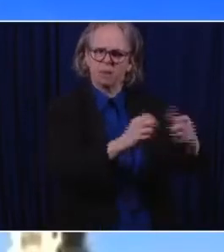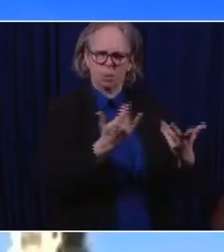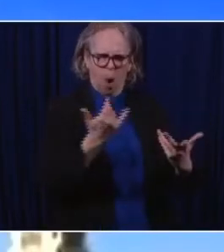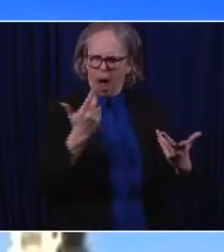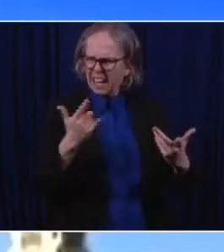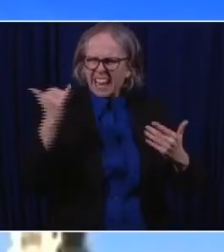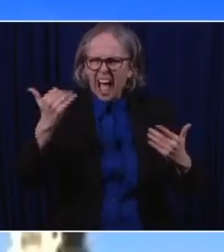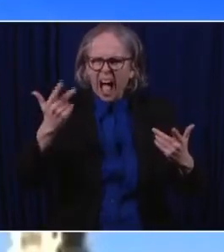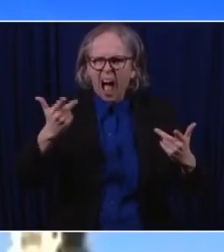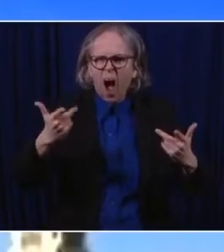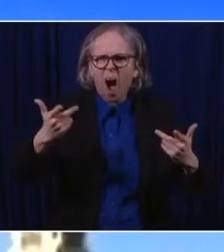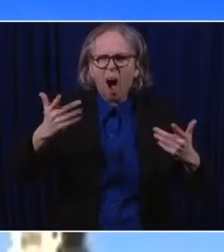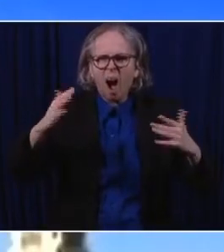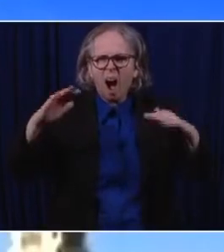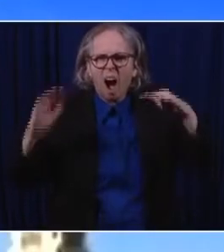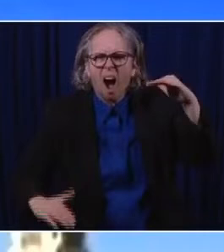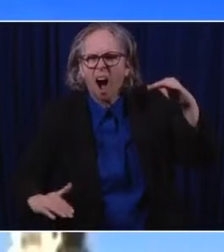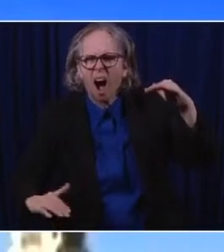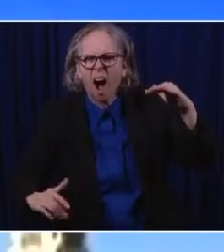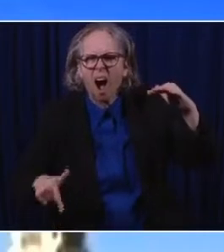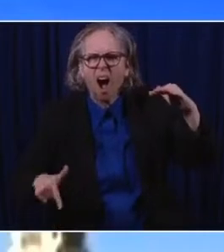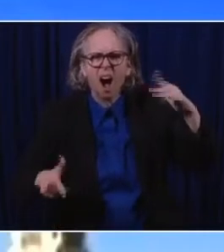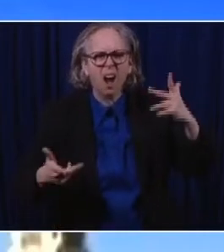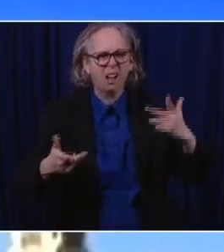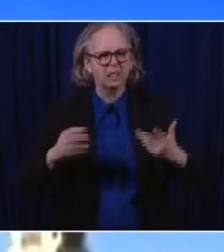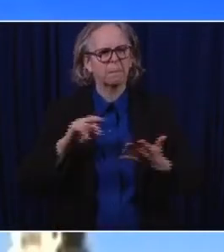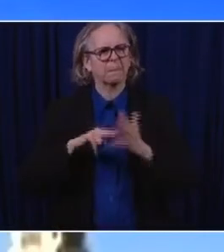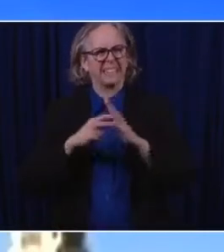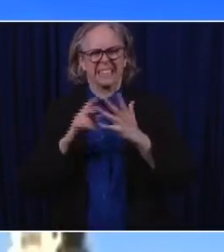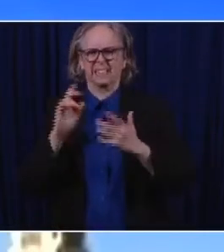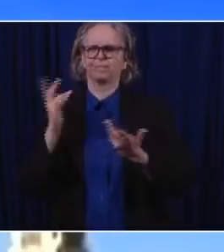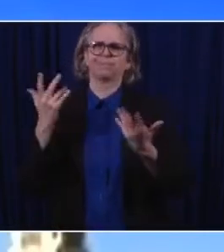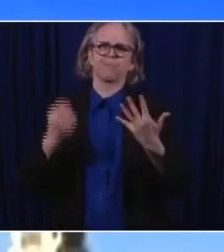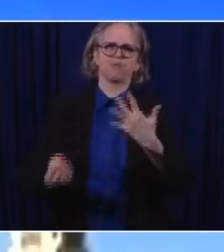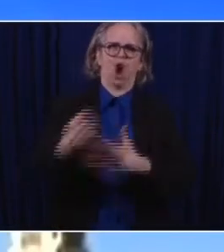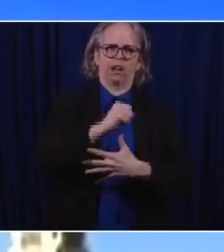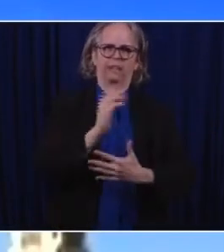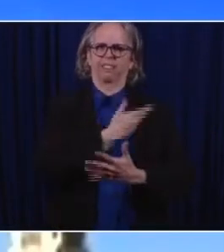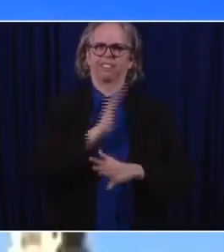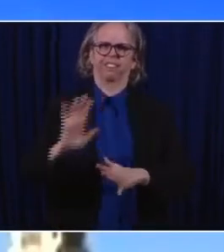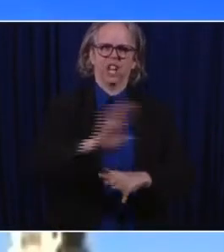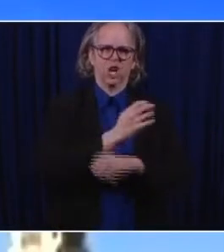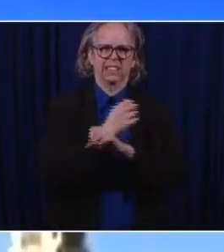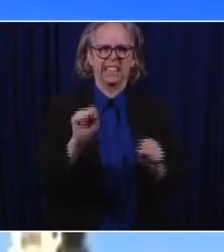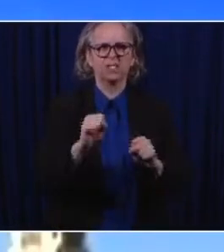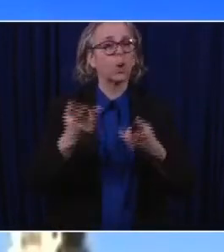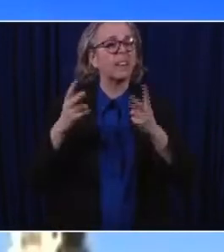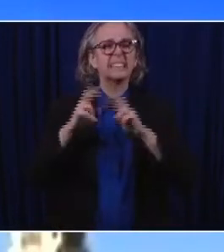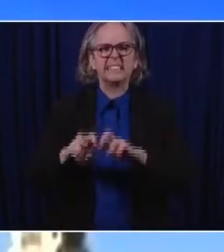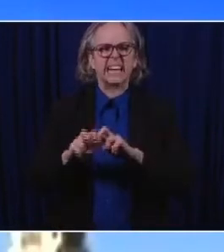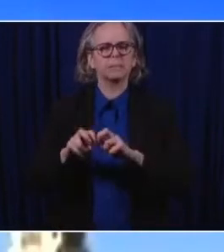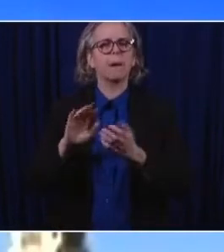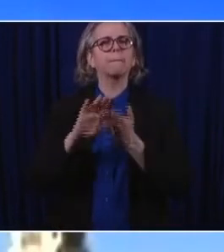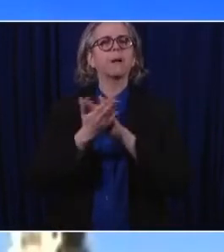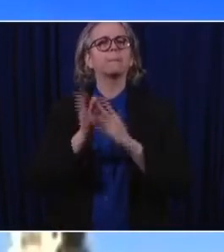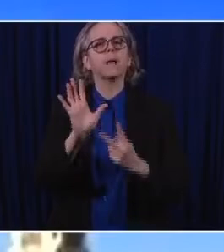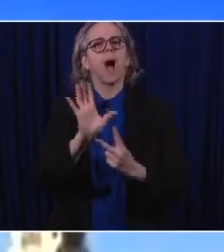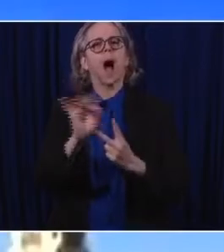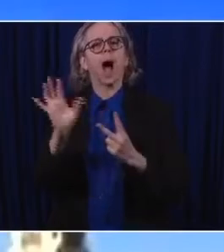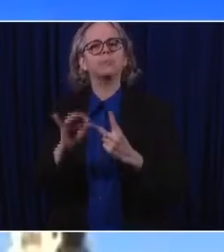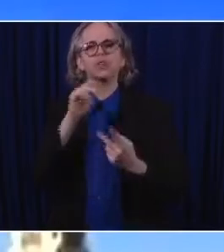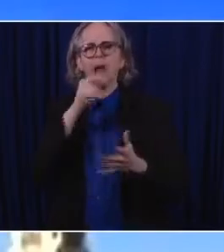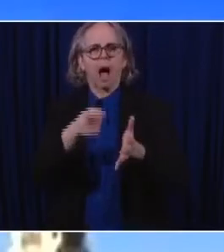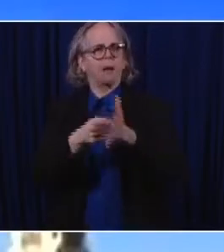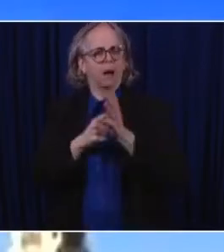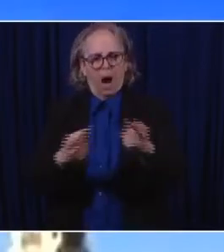students to school if they didn't feel it was safe for them to do so. And we emphasized that we did not want to compromise safety. But in